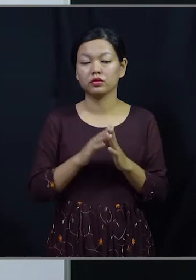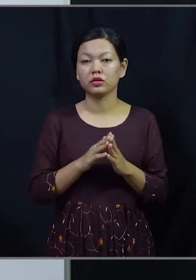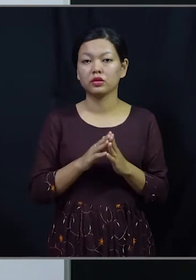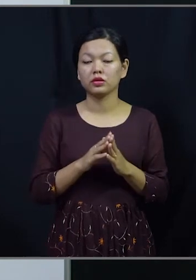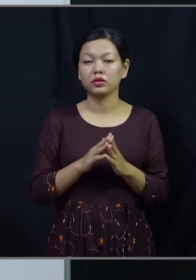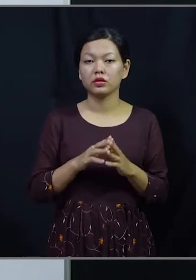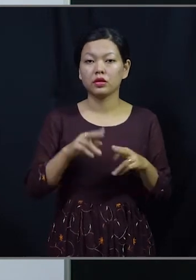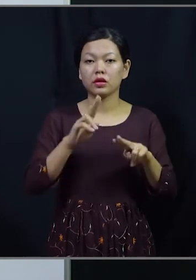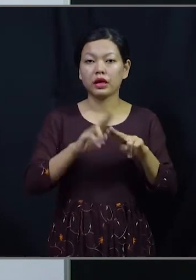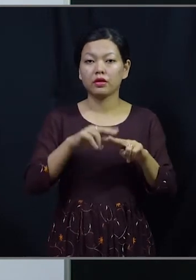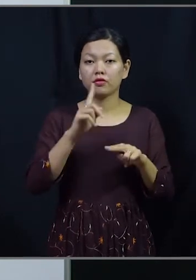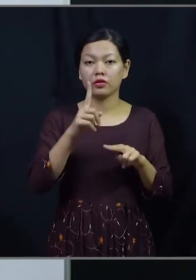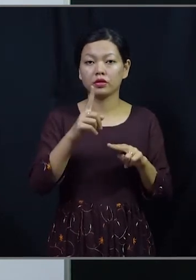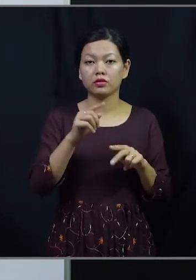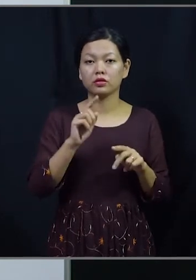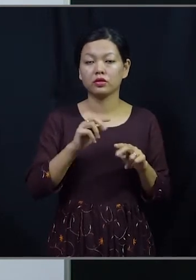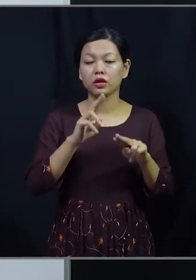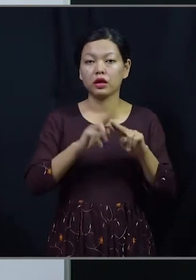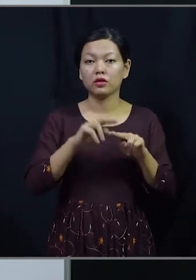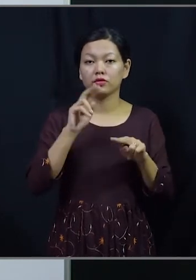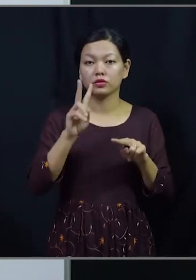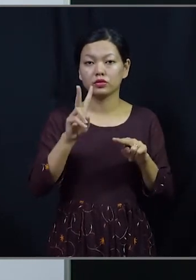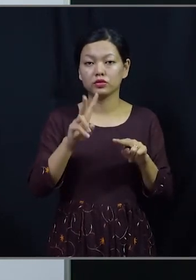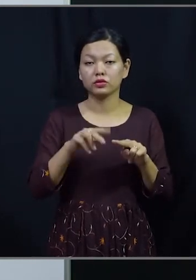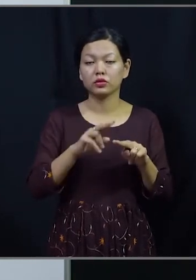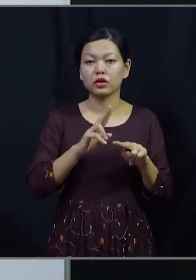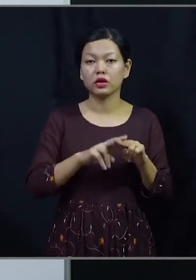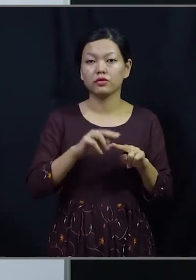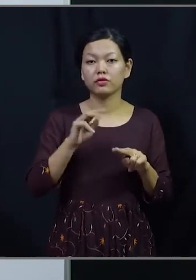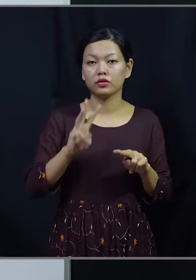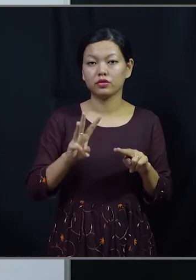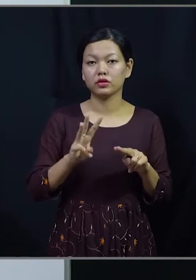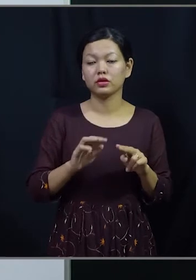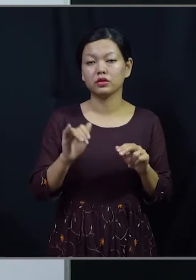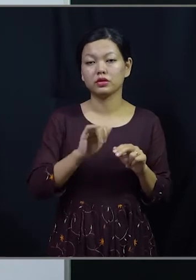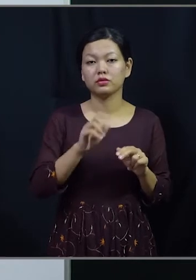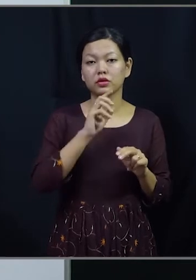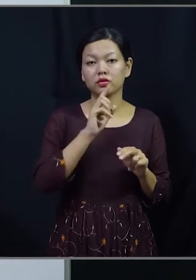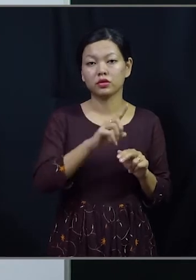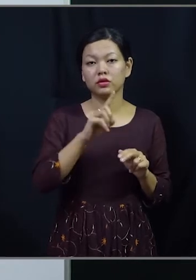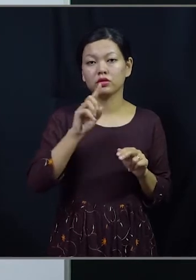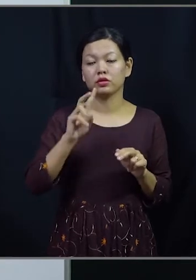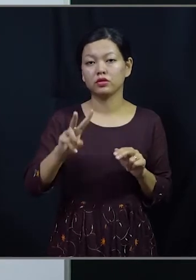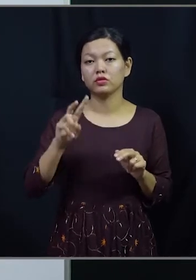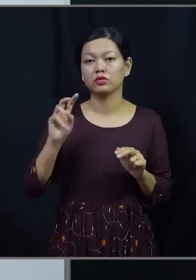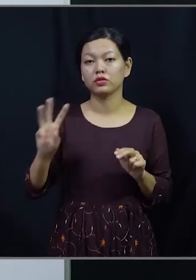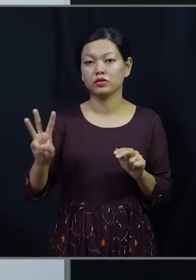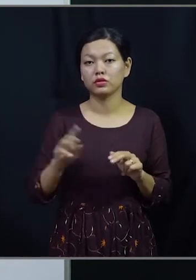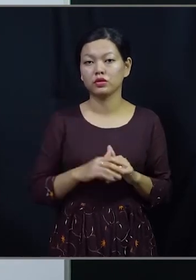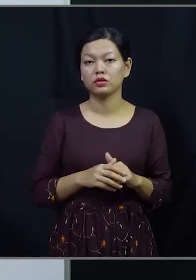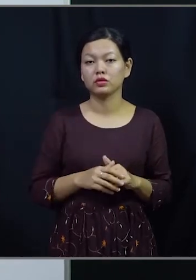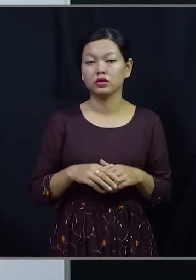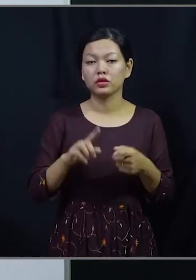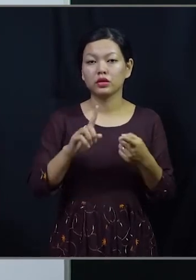if you put F1 will be 1, F2 will be 2, and F3 will be 3, right? So the element